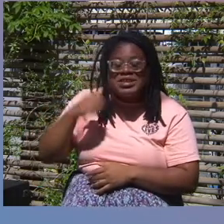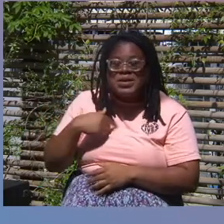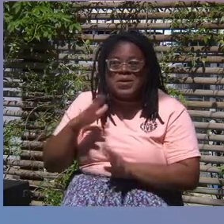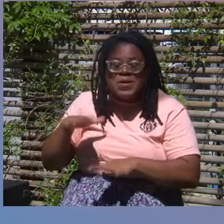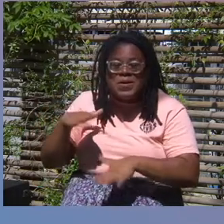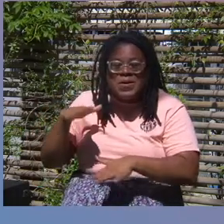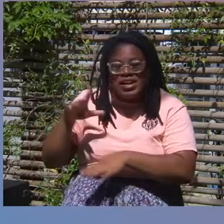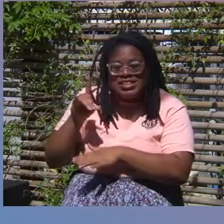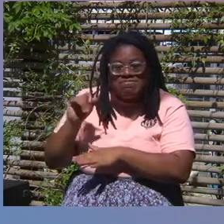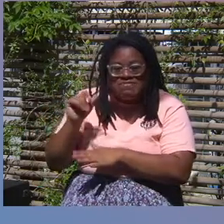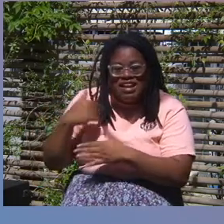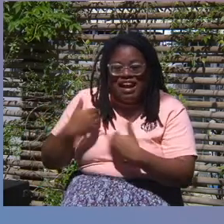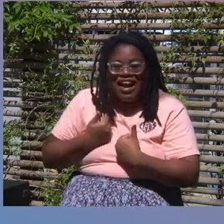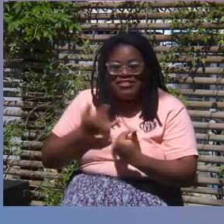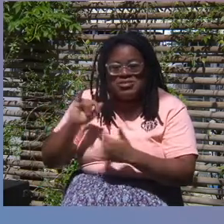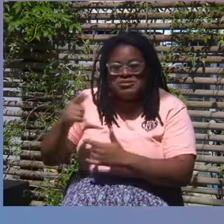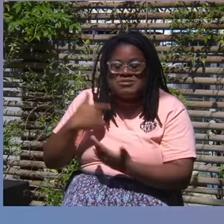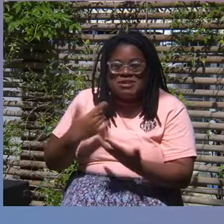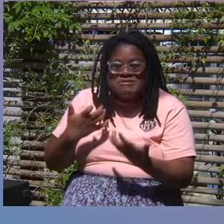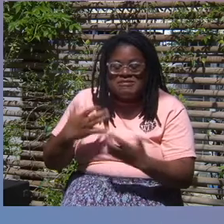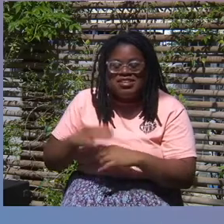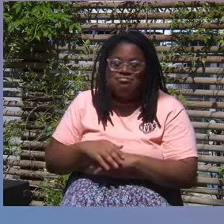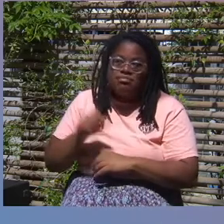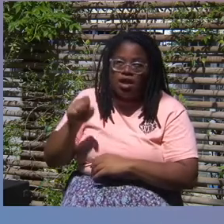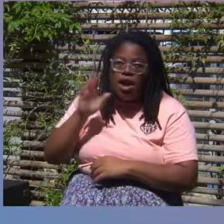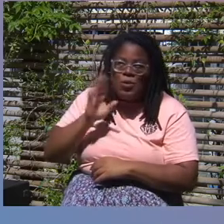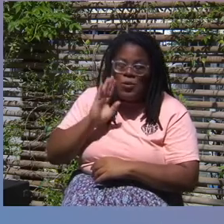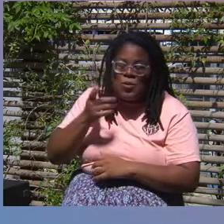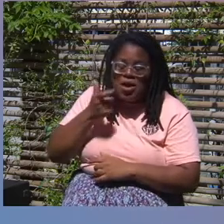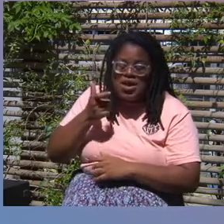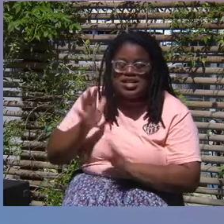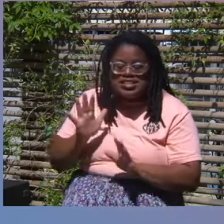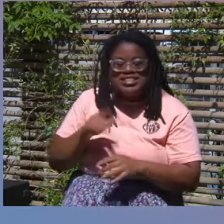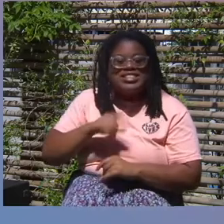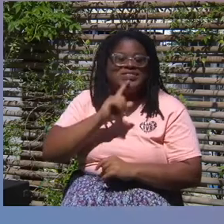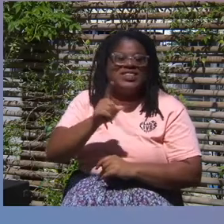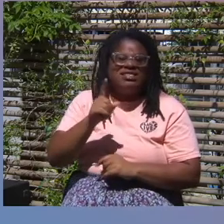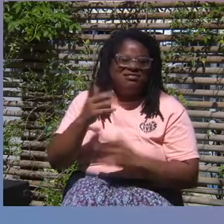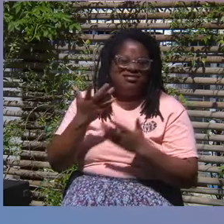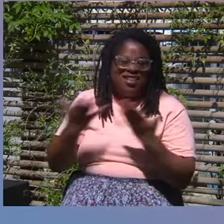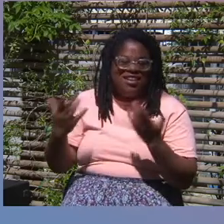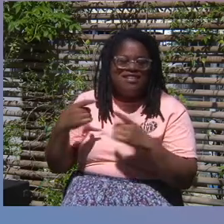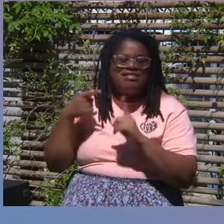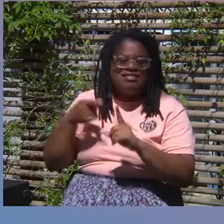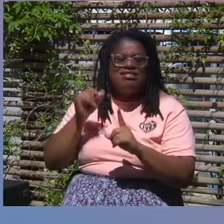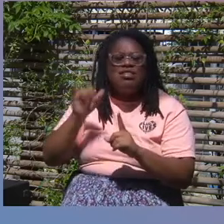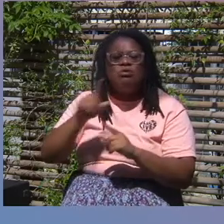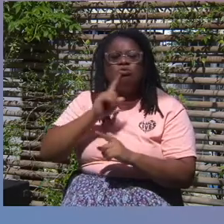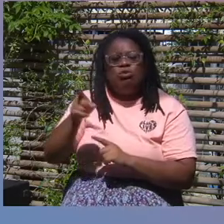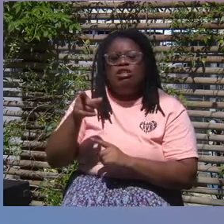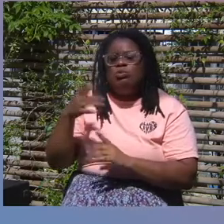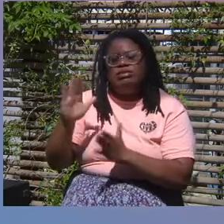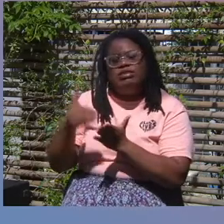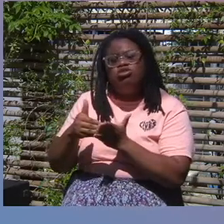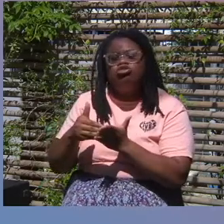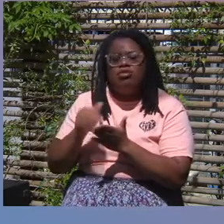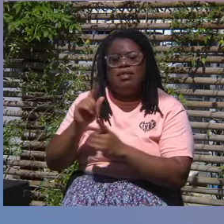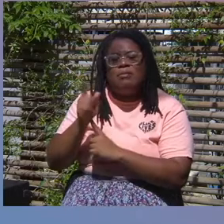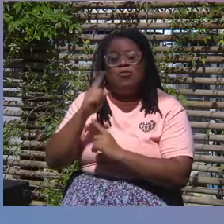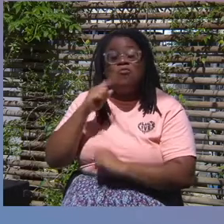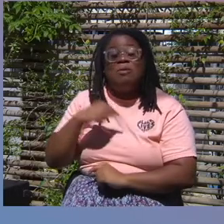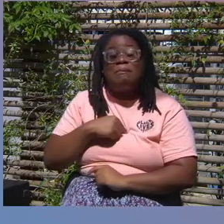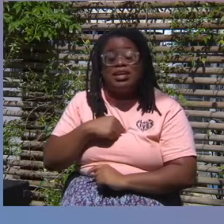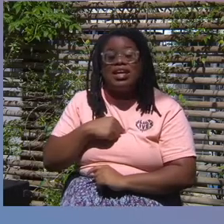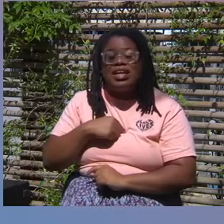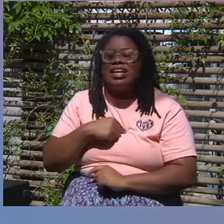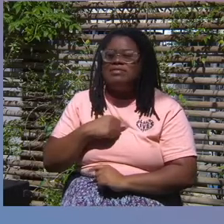oh, Miss Allen doing the dance. Are you going to do it? I'm like, yes, mom, I'm going to watch it. Okay. It was a whole thing. So you were really centering in that moment. For me,